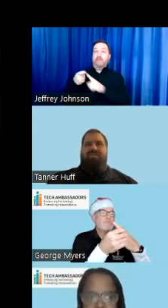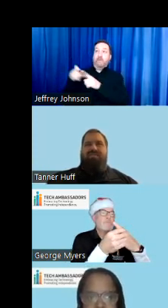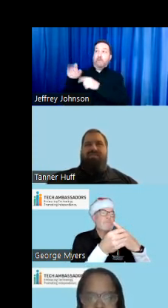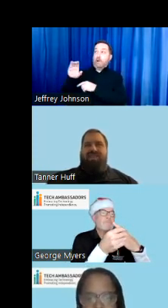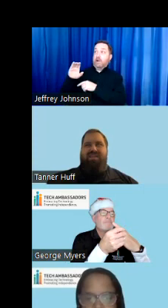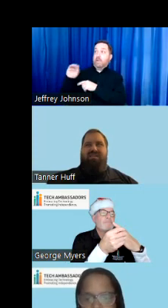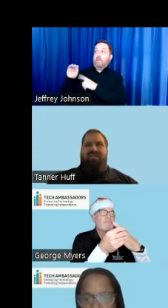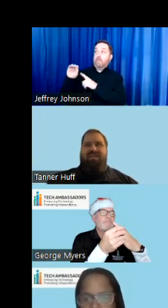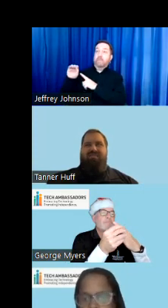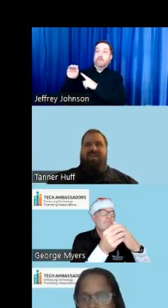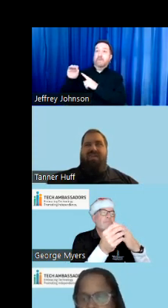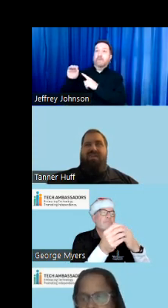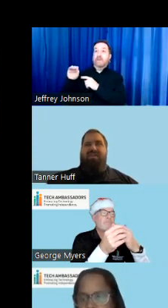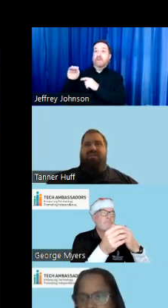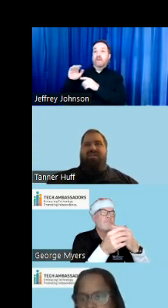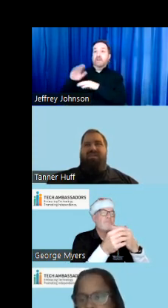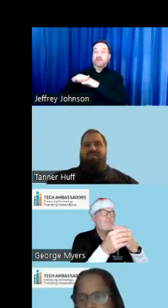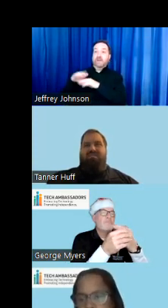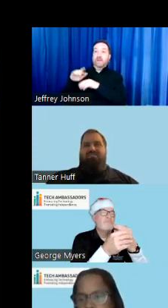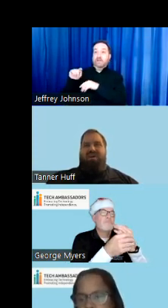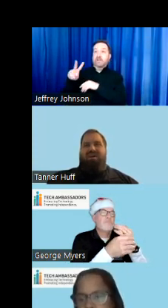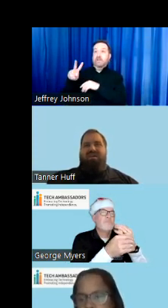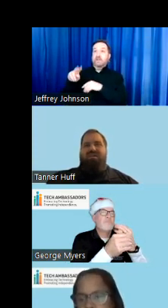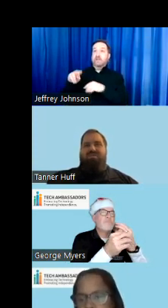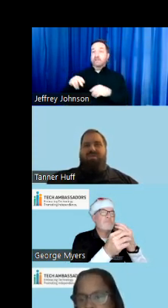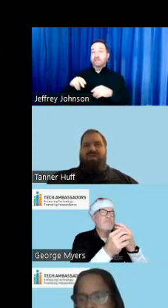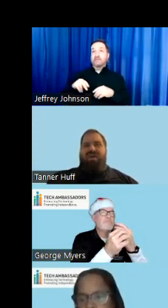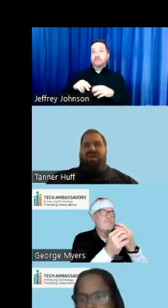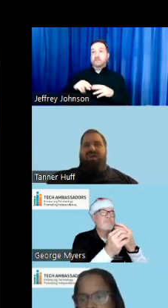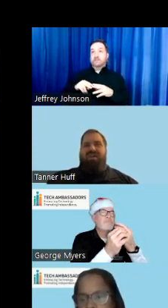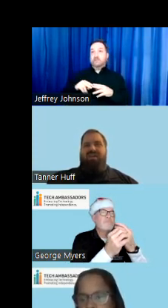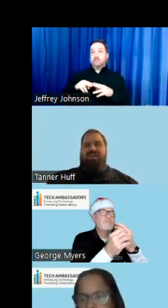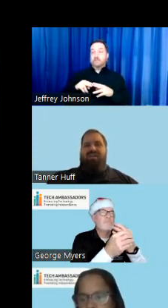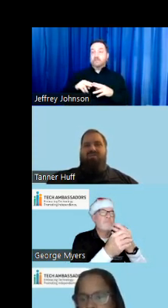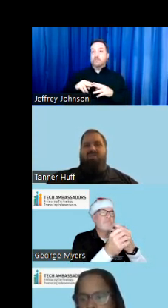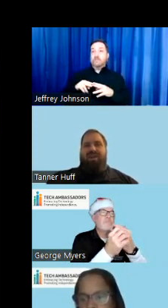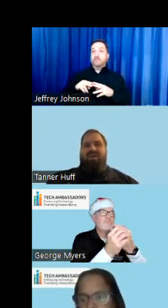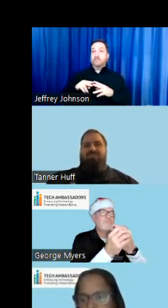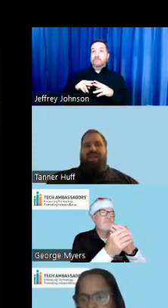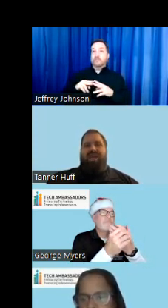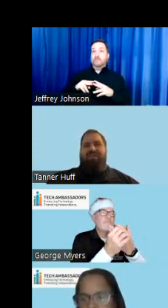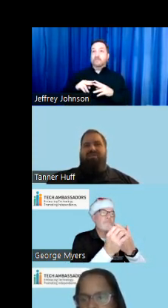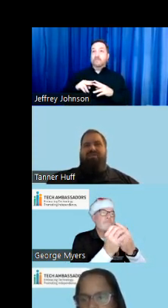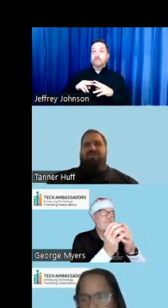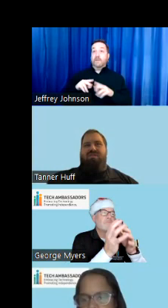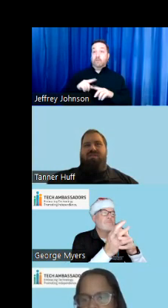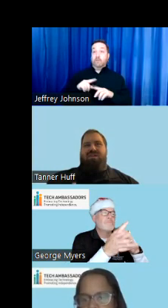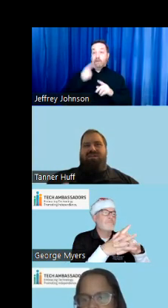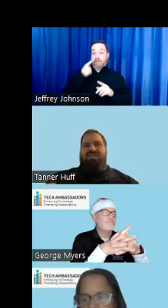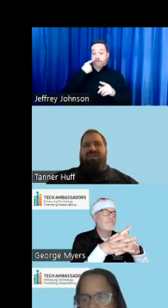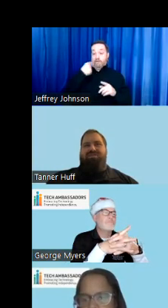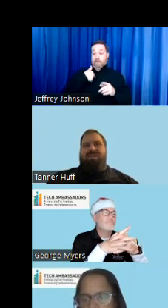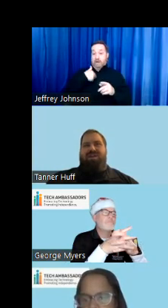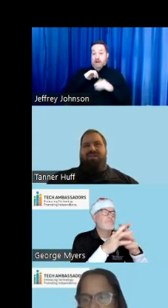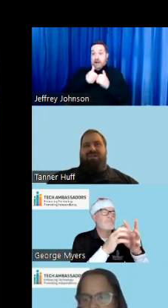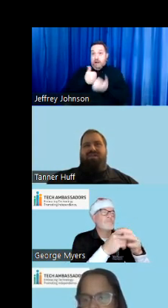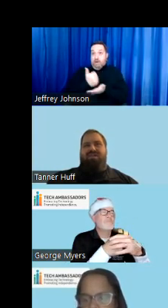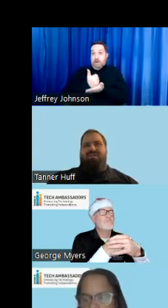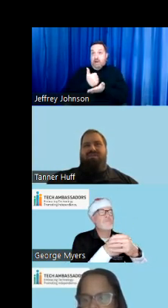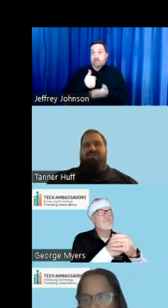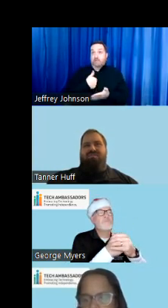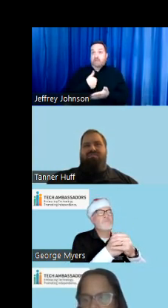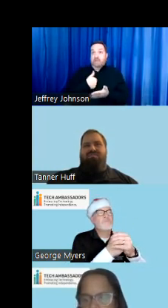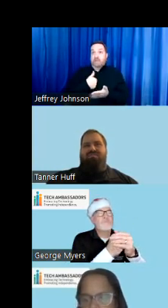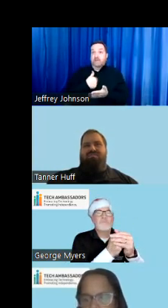I've seen on TV. But what they would help me do is